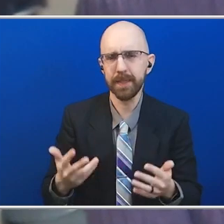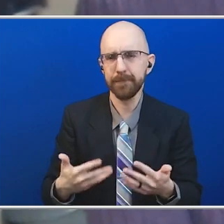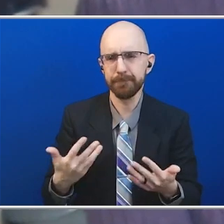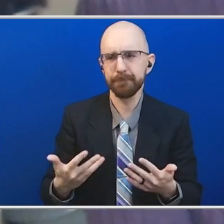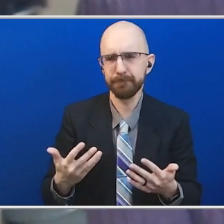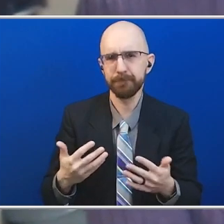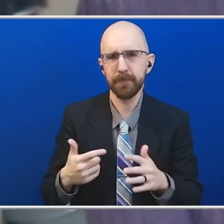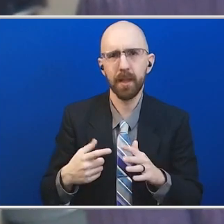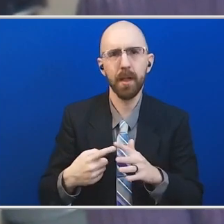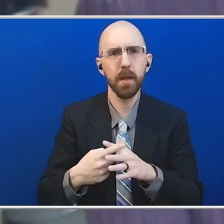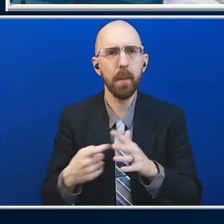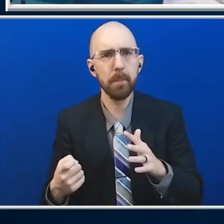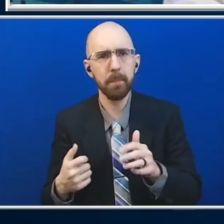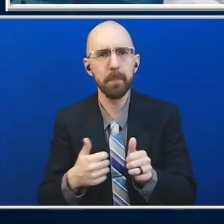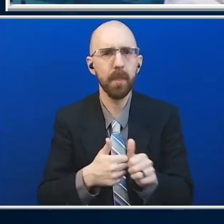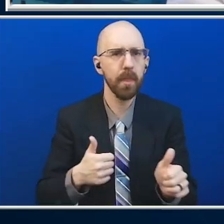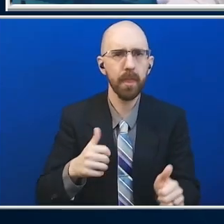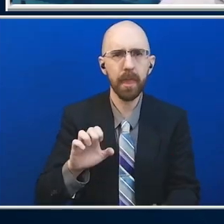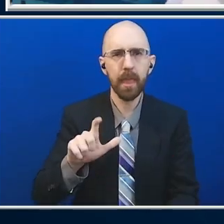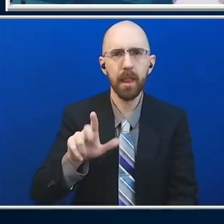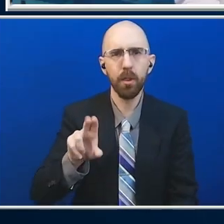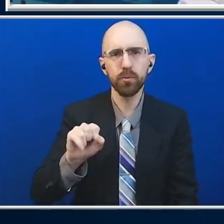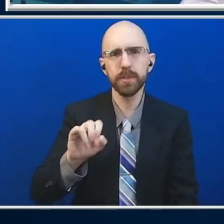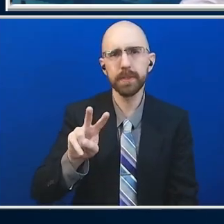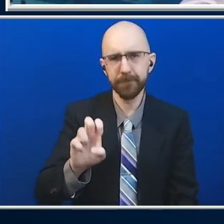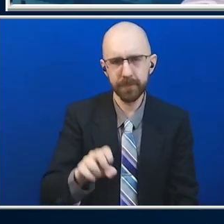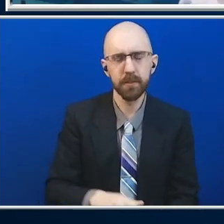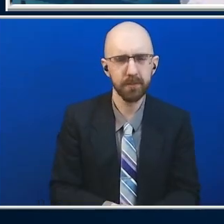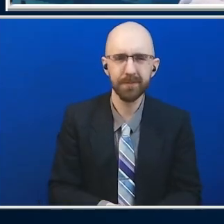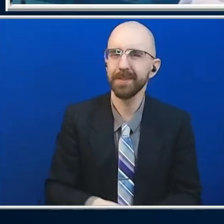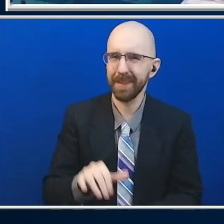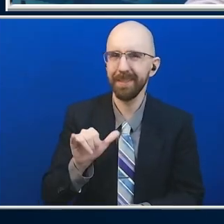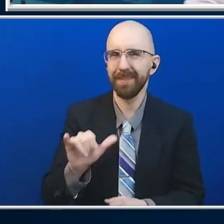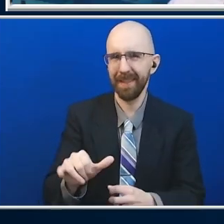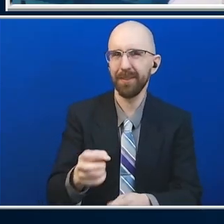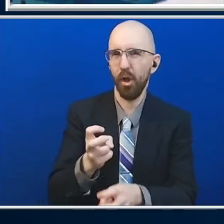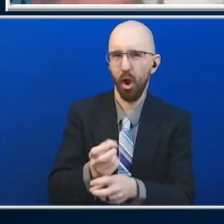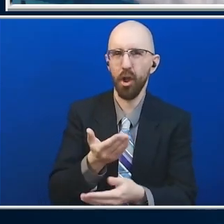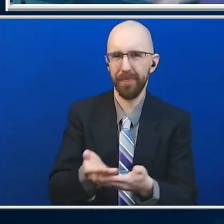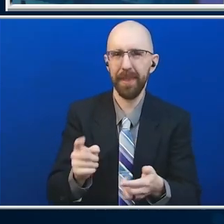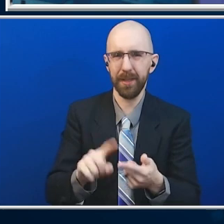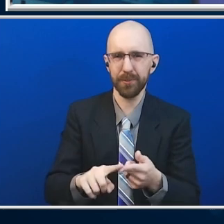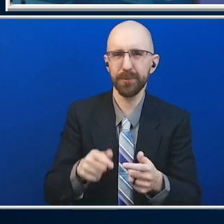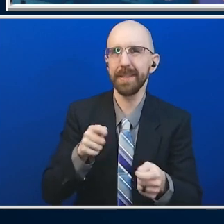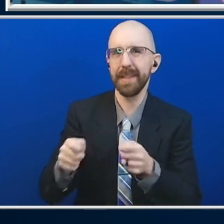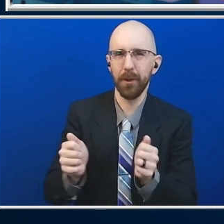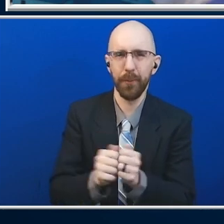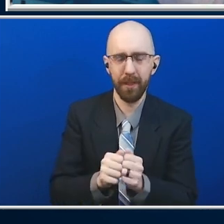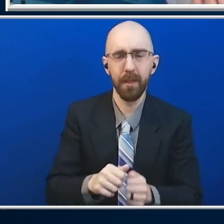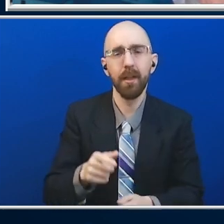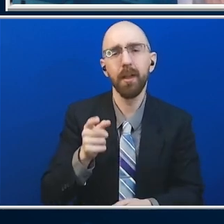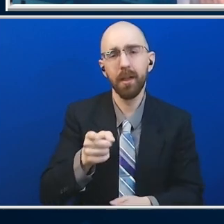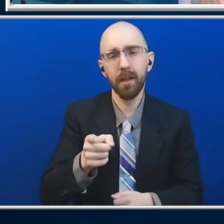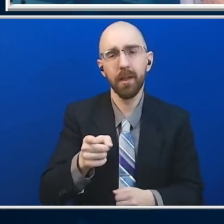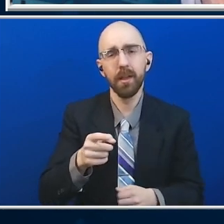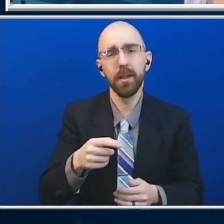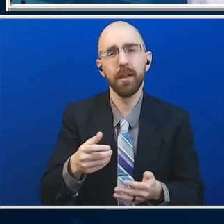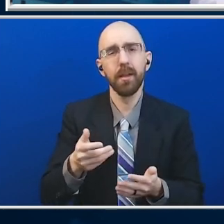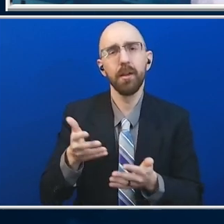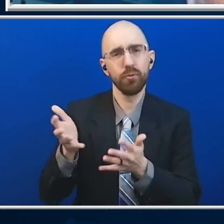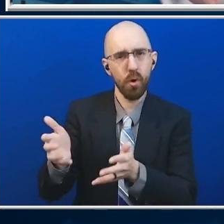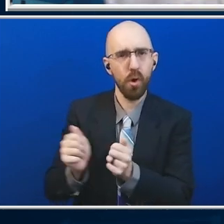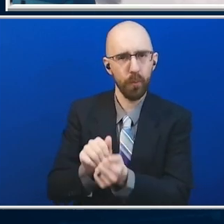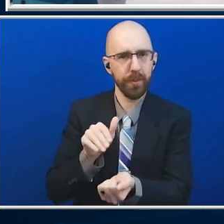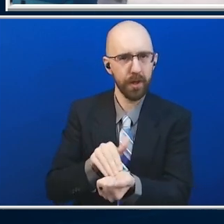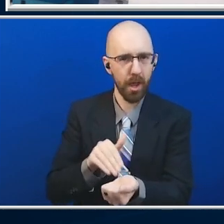elusive. Yeah, that would be kind of a hard thing to deal with. So now I get you all went to talk to your doctors, and I suspect you